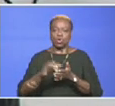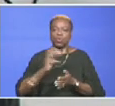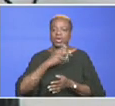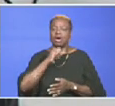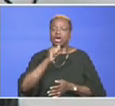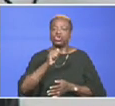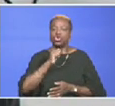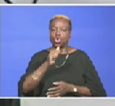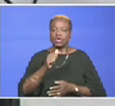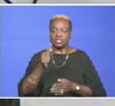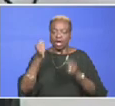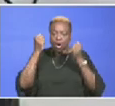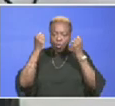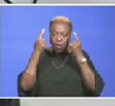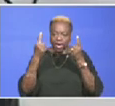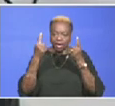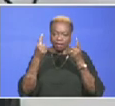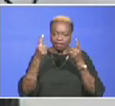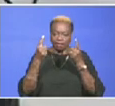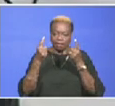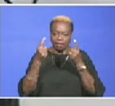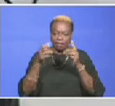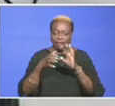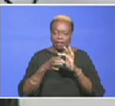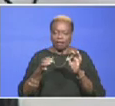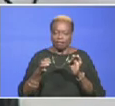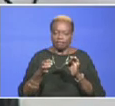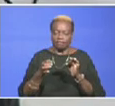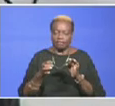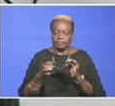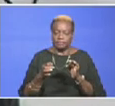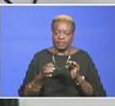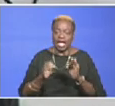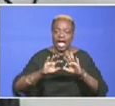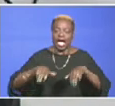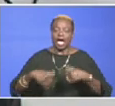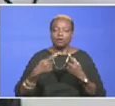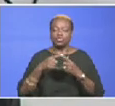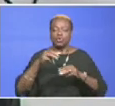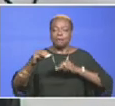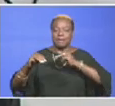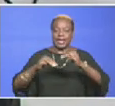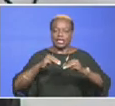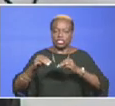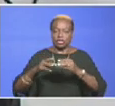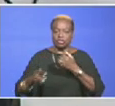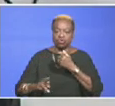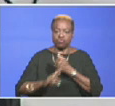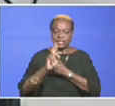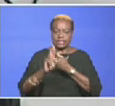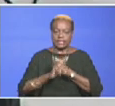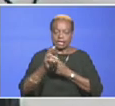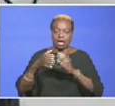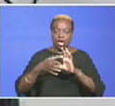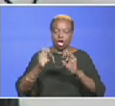of central banks and others in the space in terms of how you manage the risk of